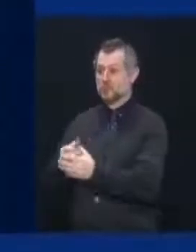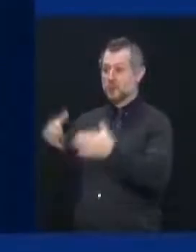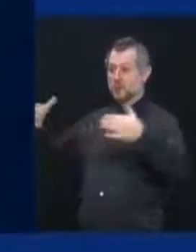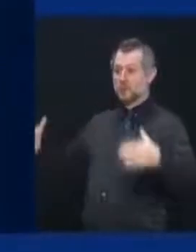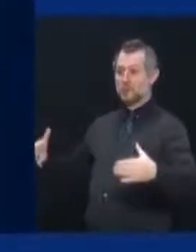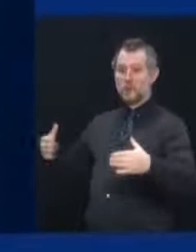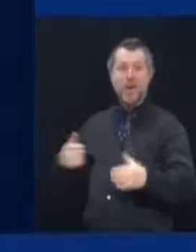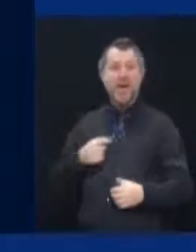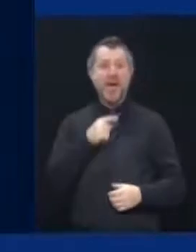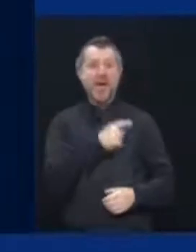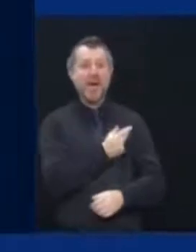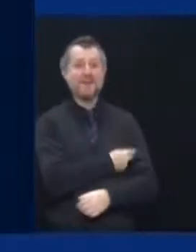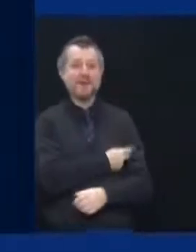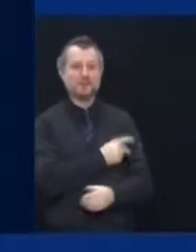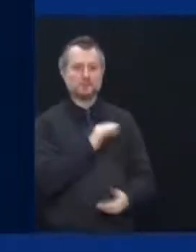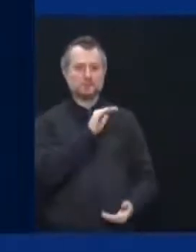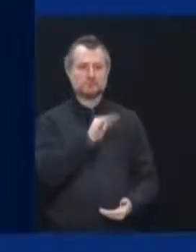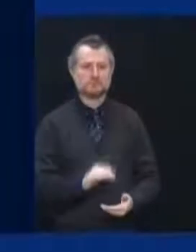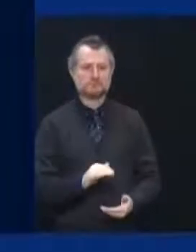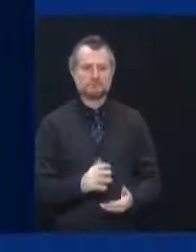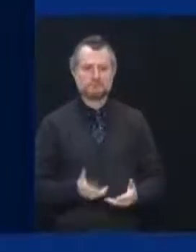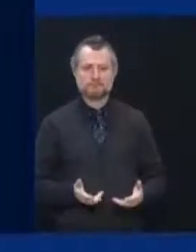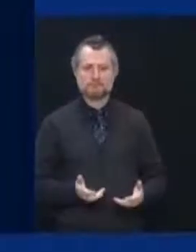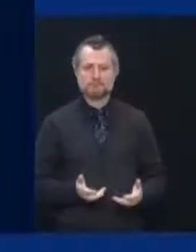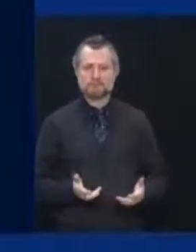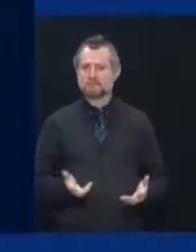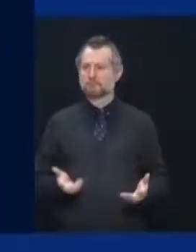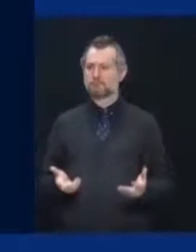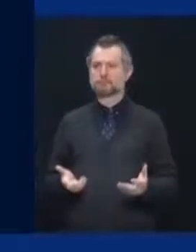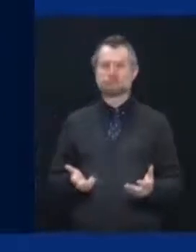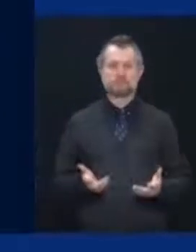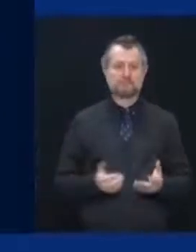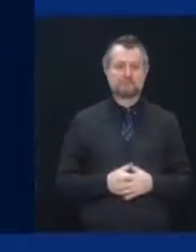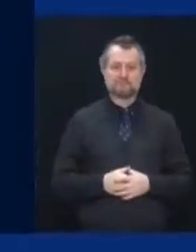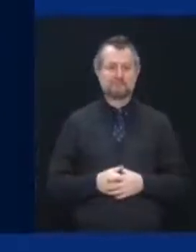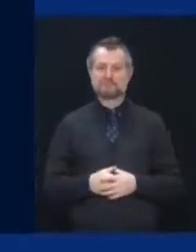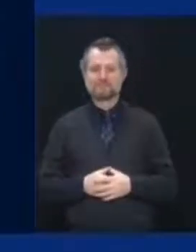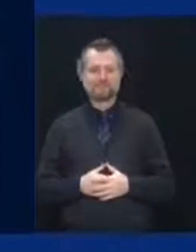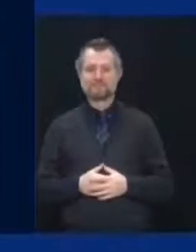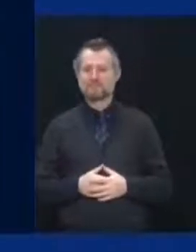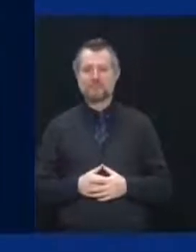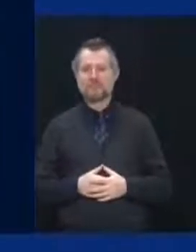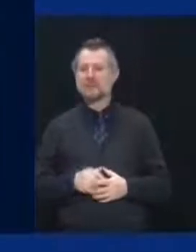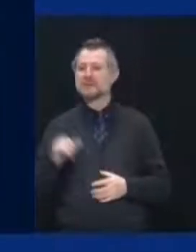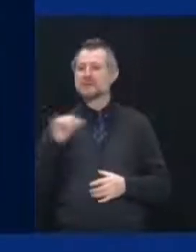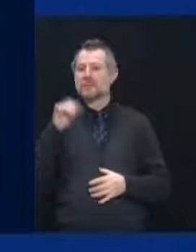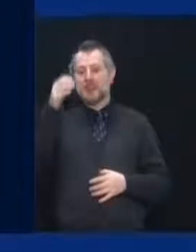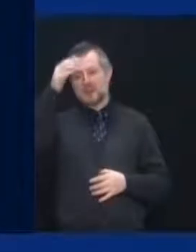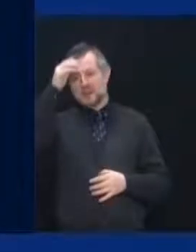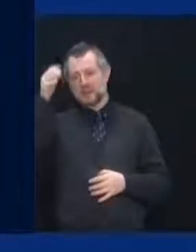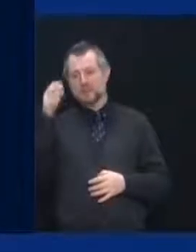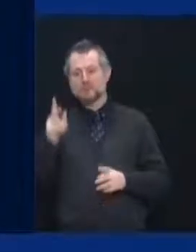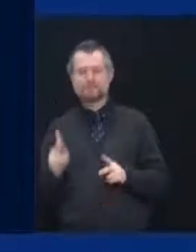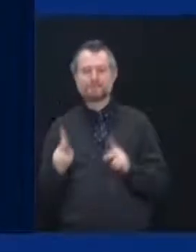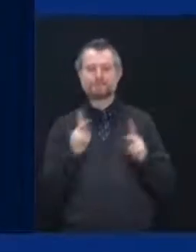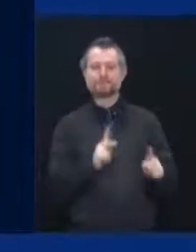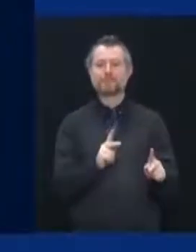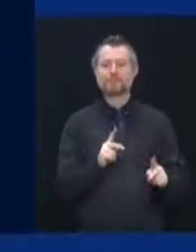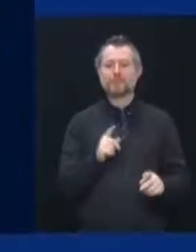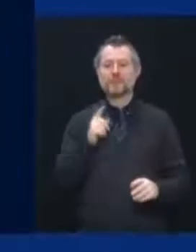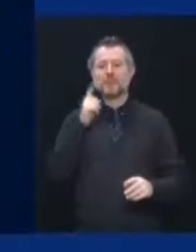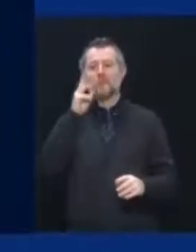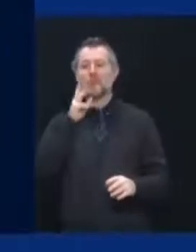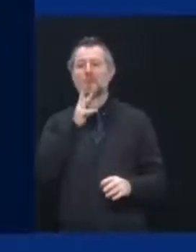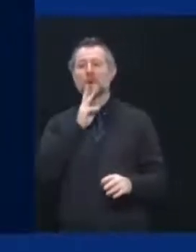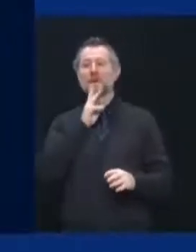supply actually comes down. What they did was like opening the floodgates of eligibility, and